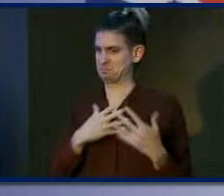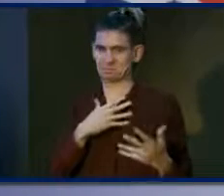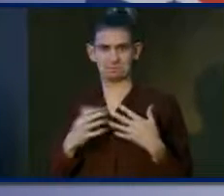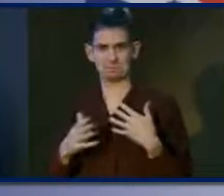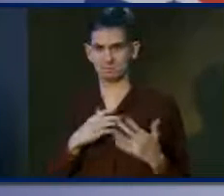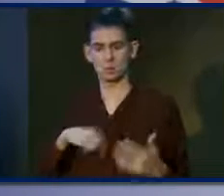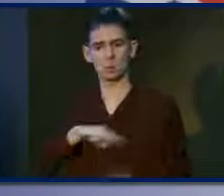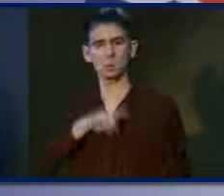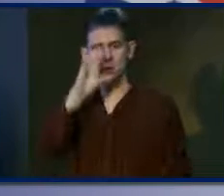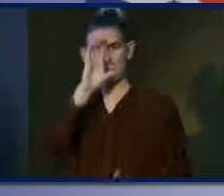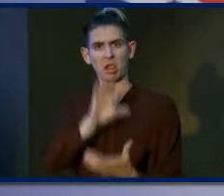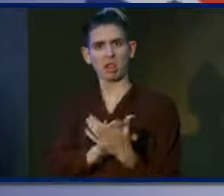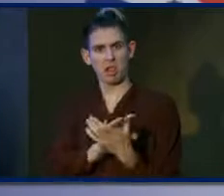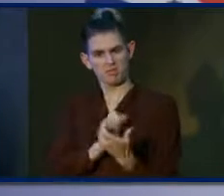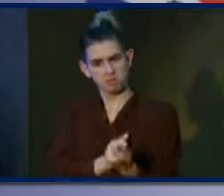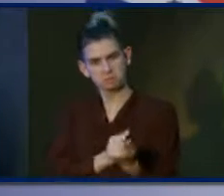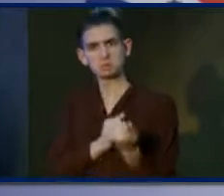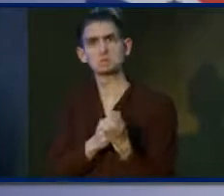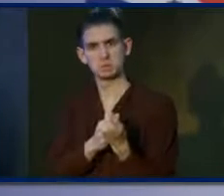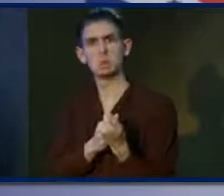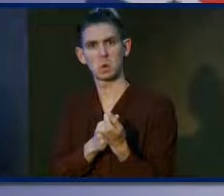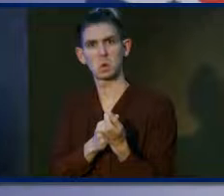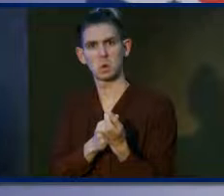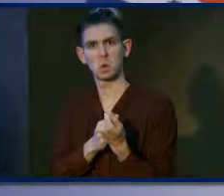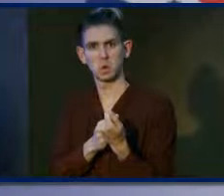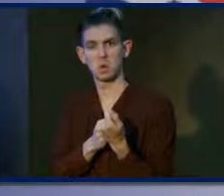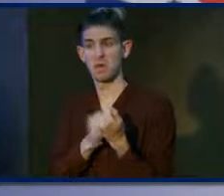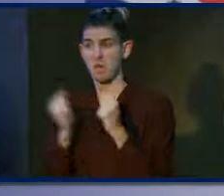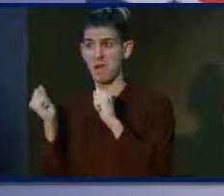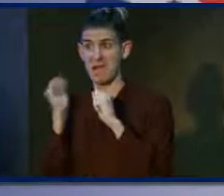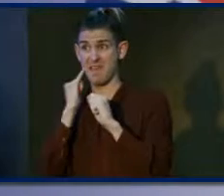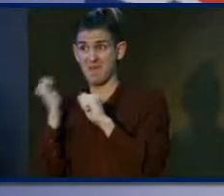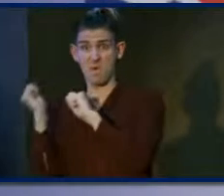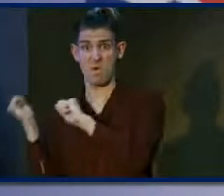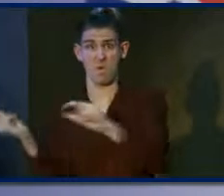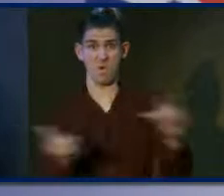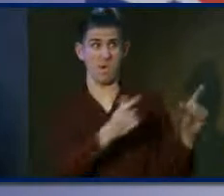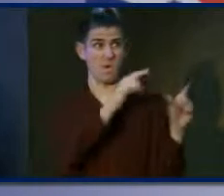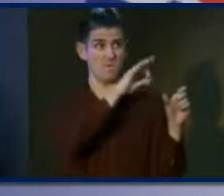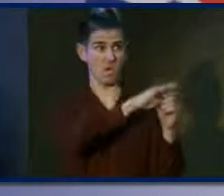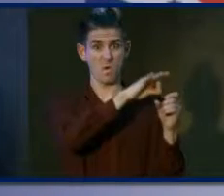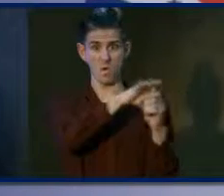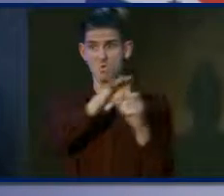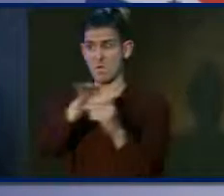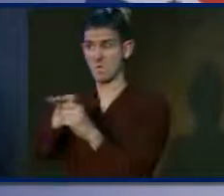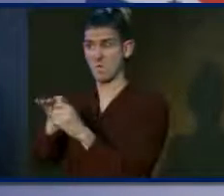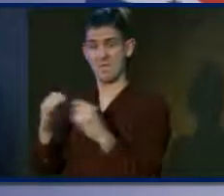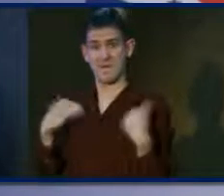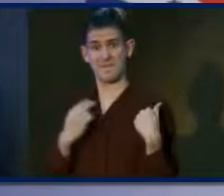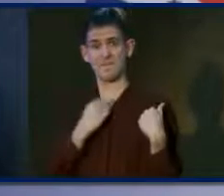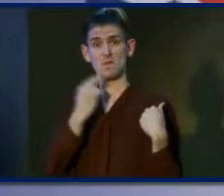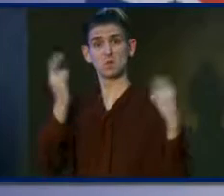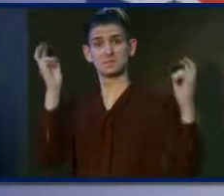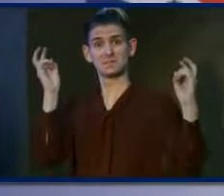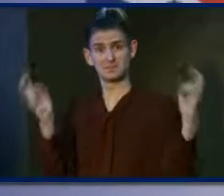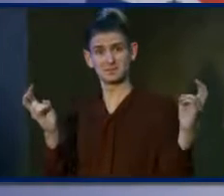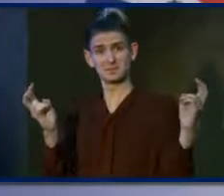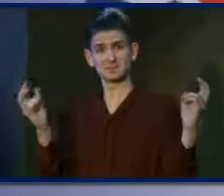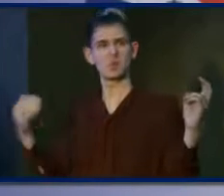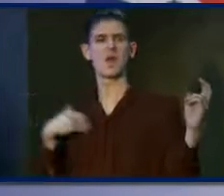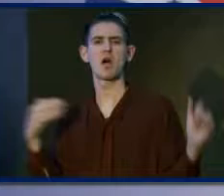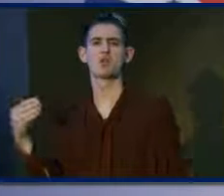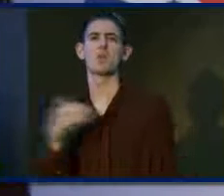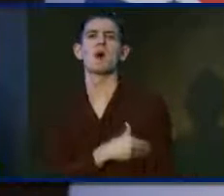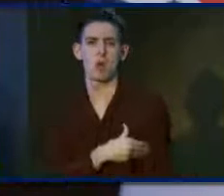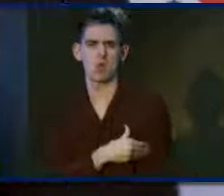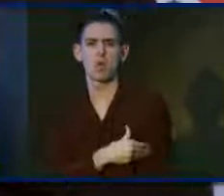we believe that we're better off that we live in a system where the people have a say and the people have the power.